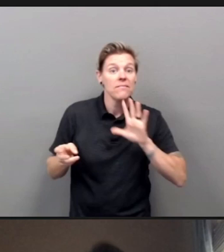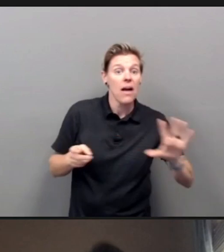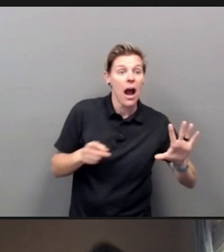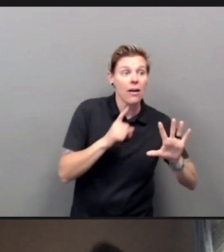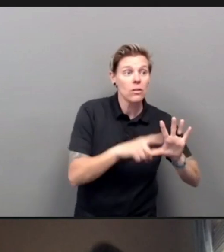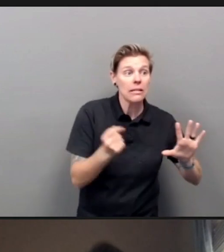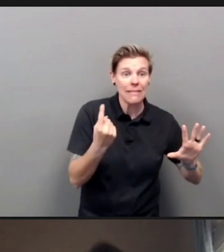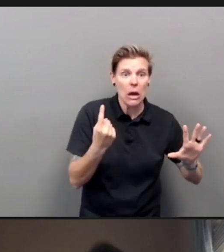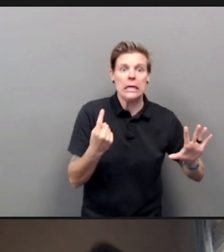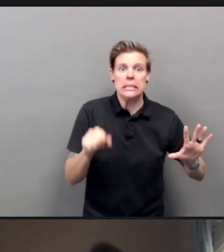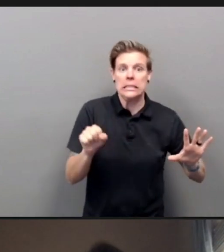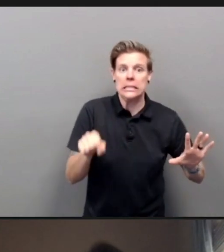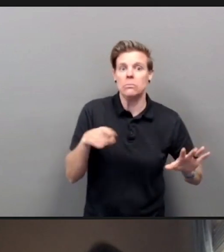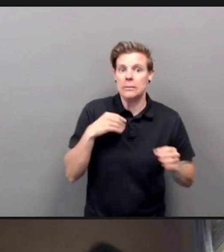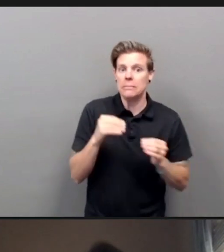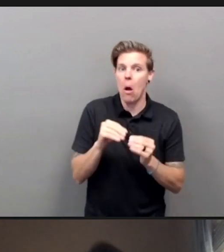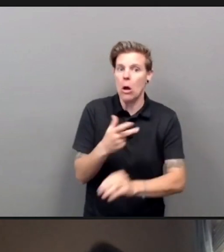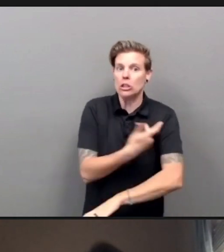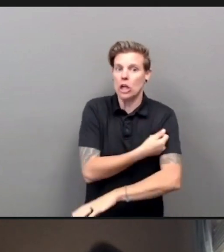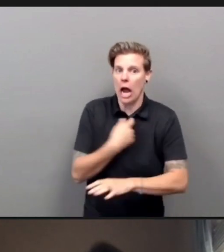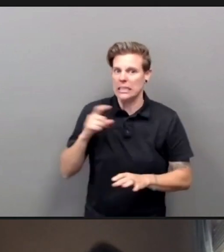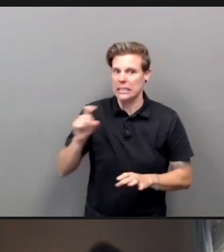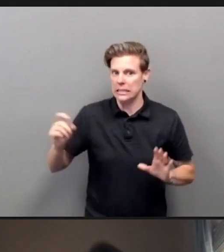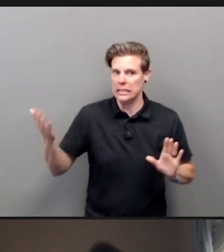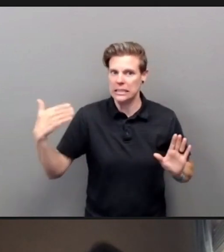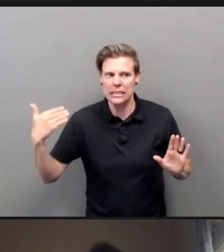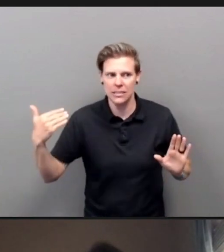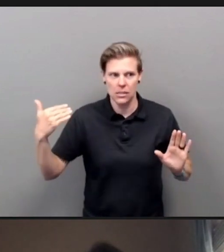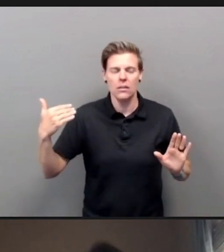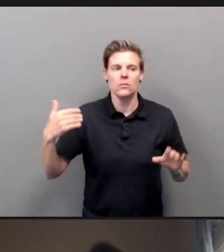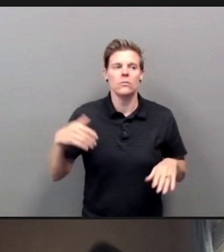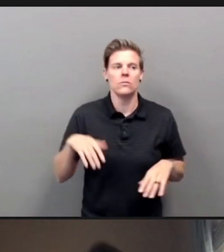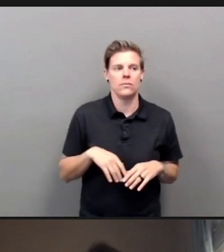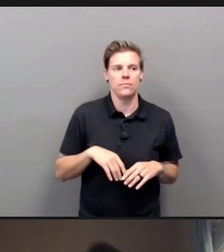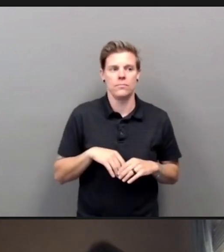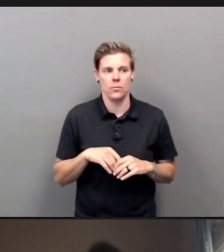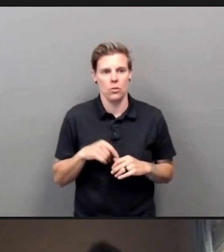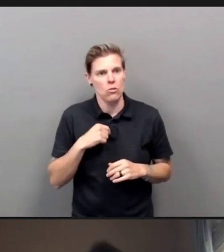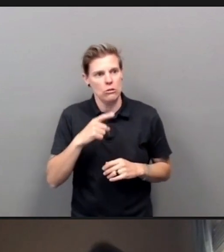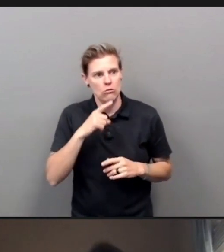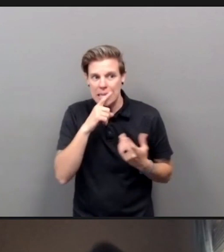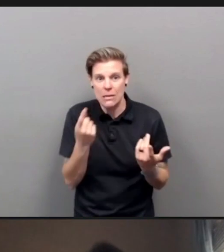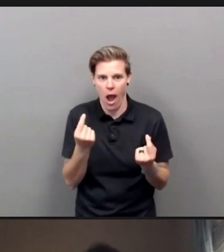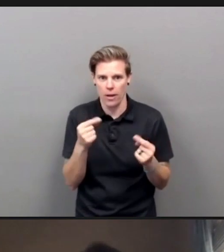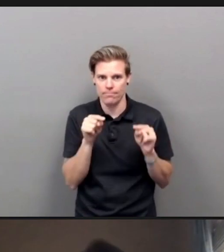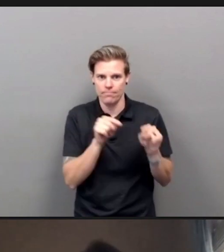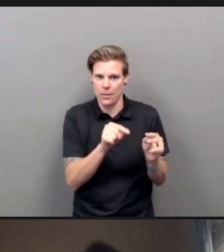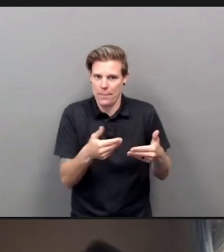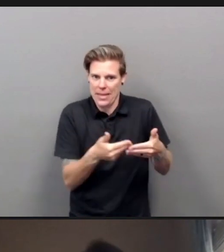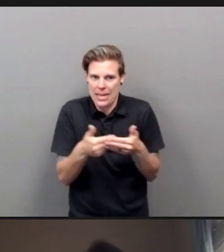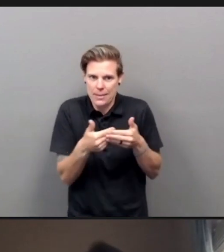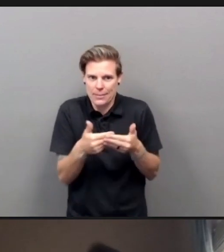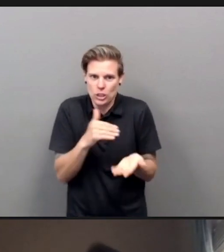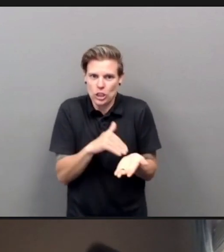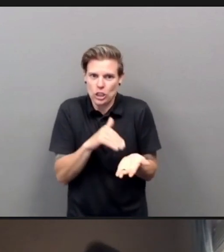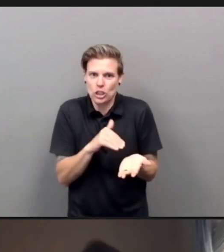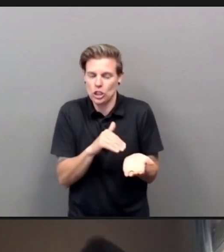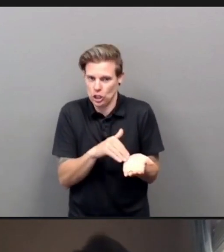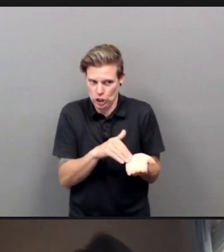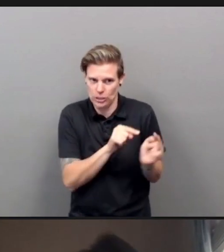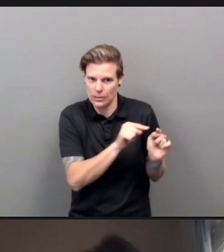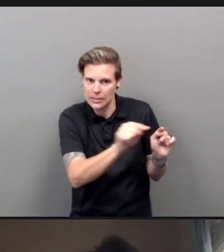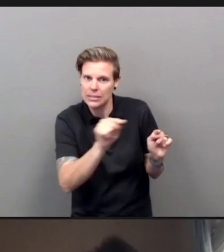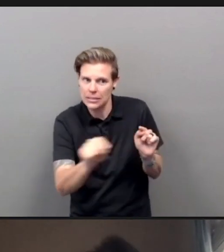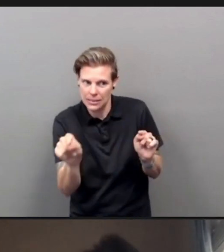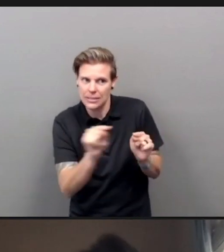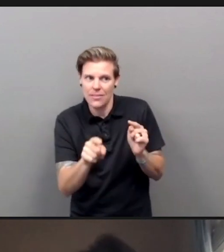We're really counting on pediatricians in New Mexico who see these kids a lot during their younger